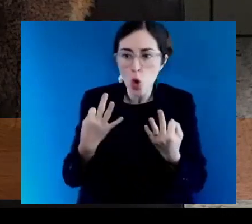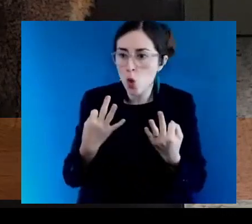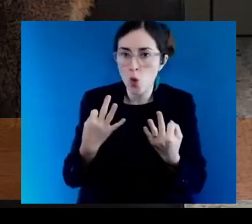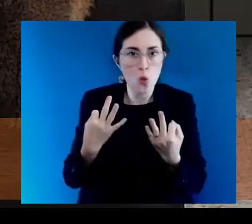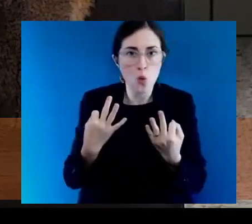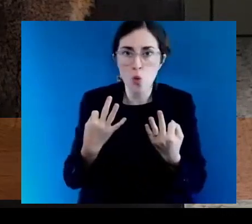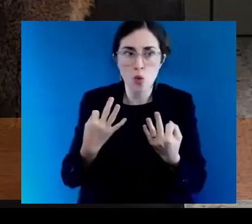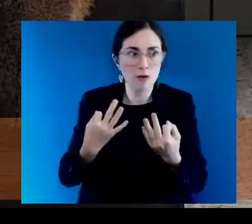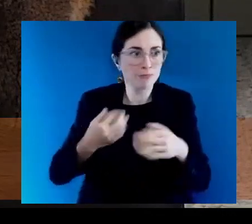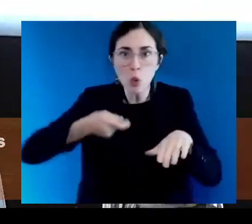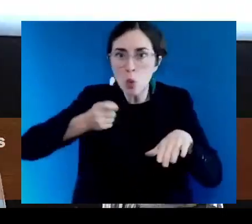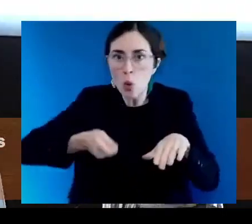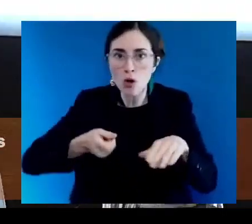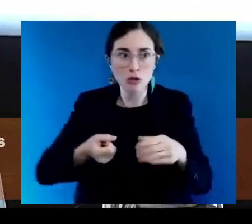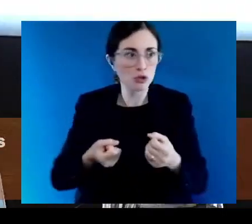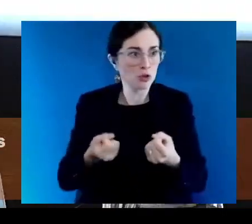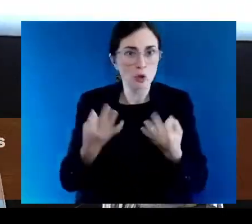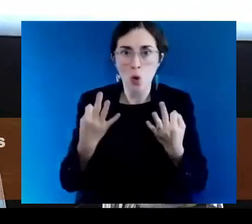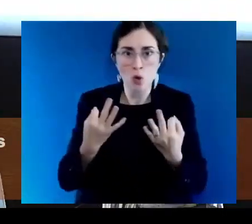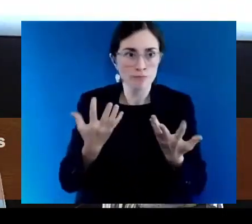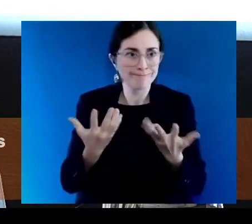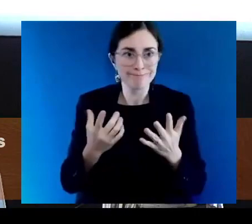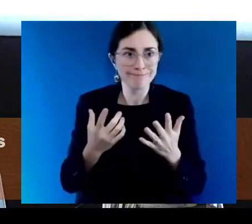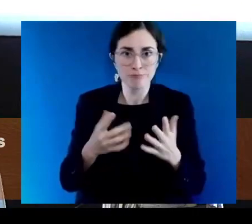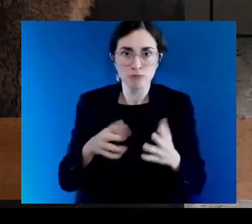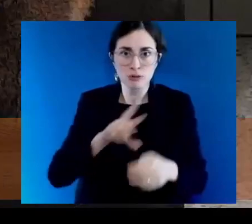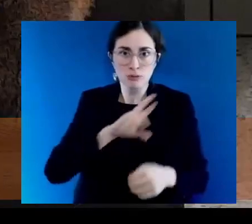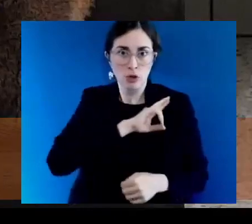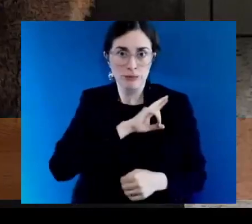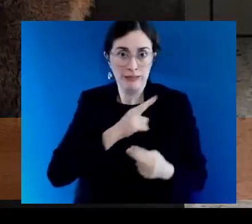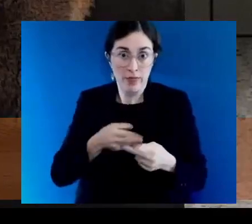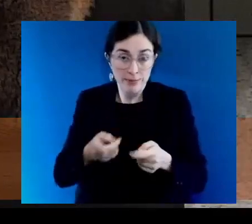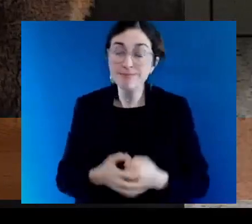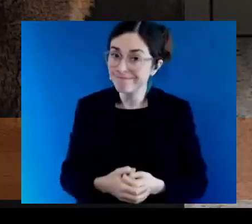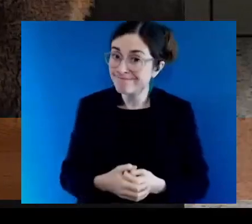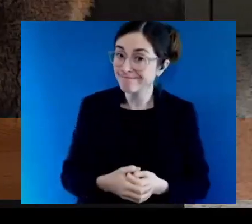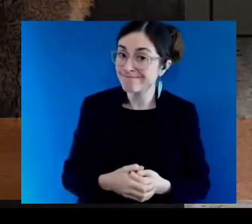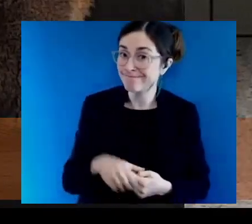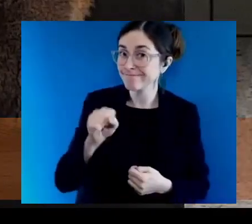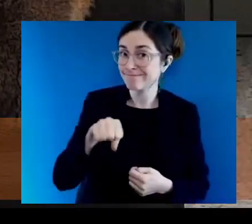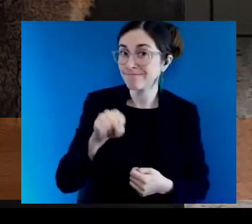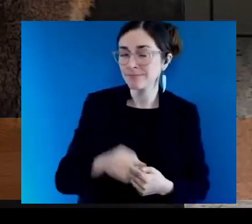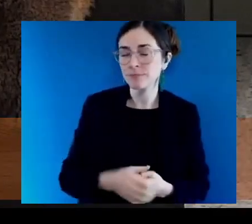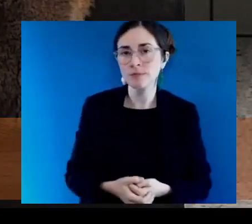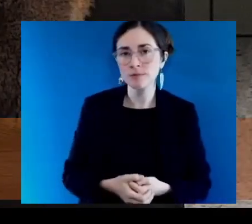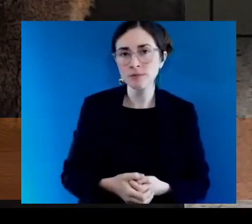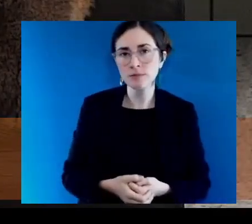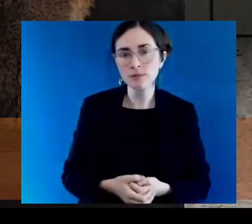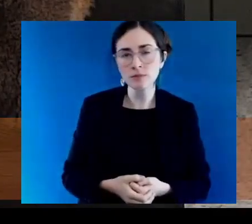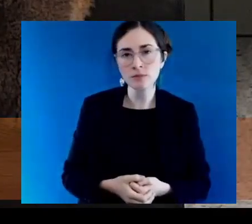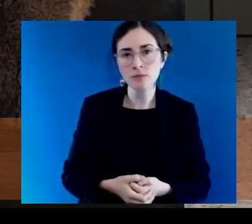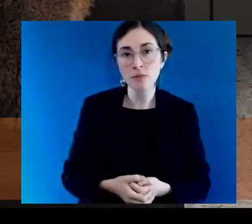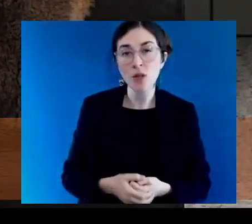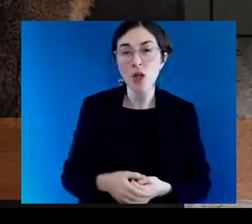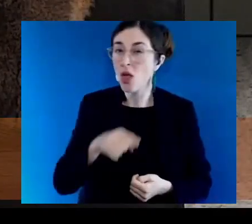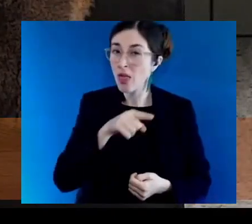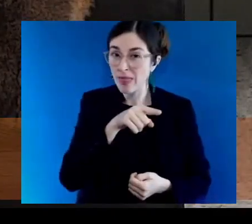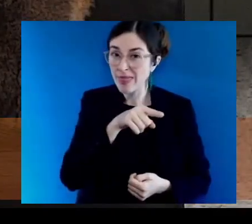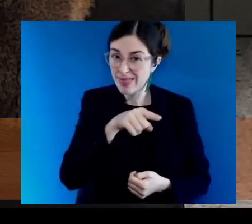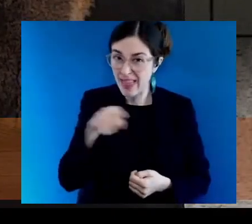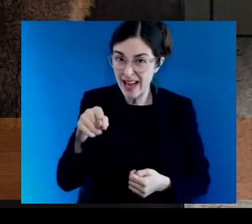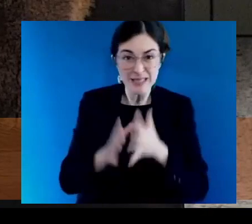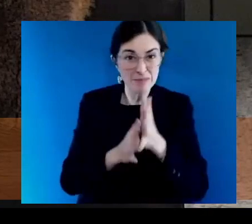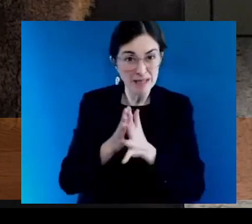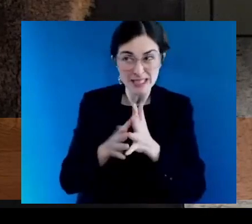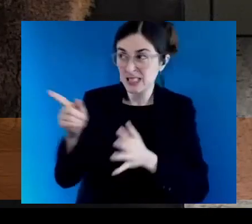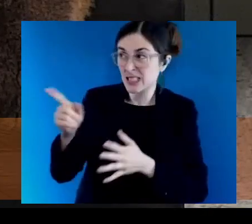associated with the resources taken from those lands? Yes. Do you accept that these facts compel governments to